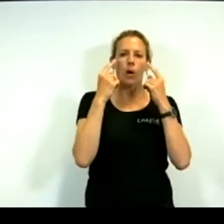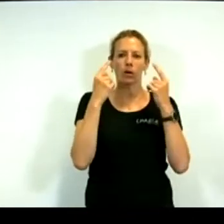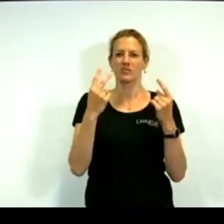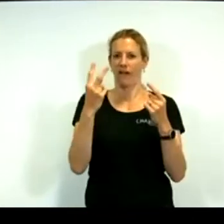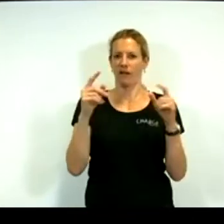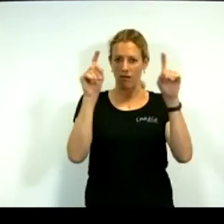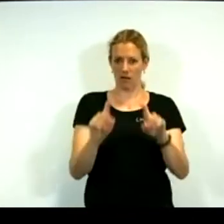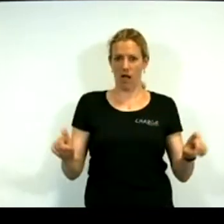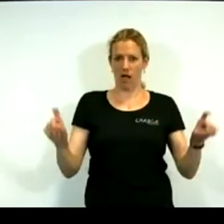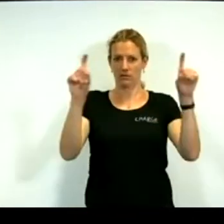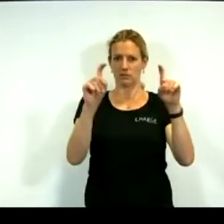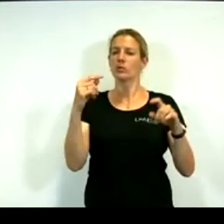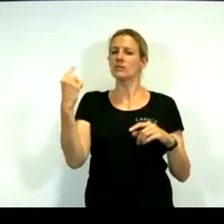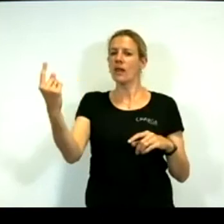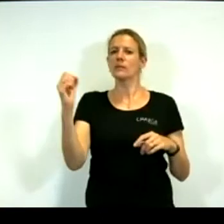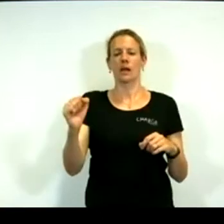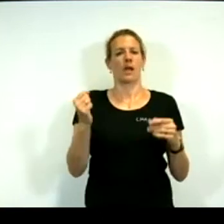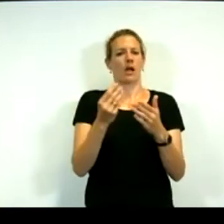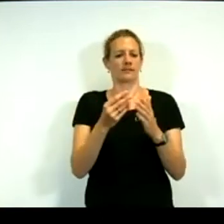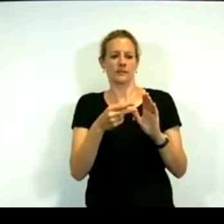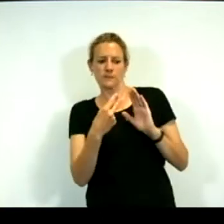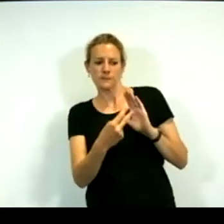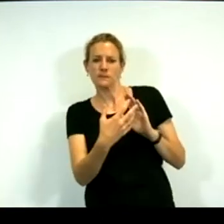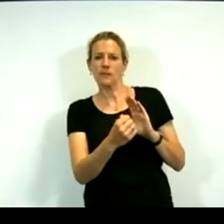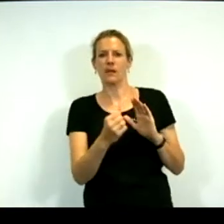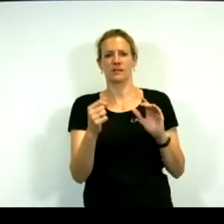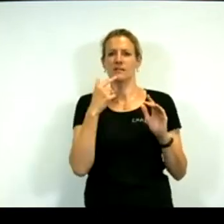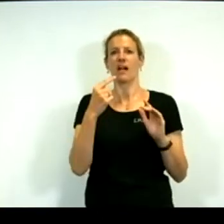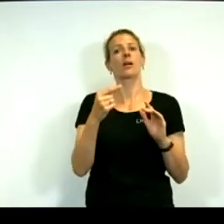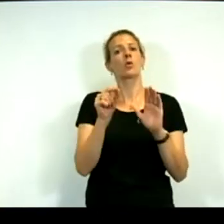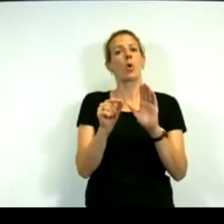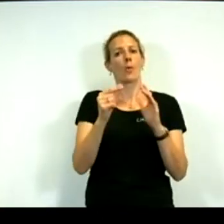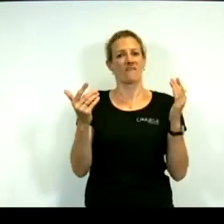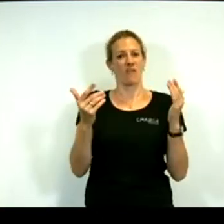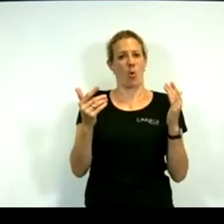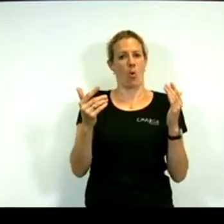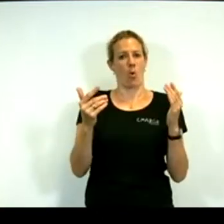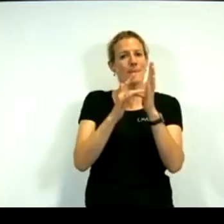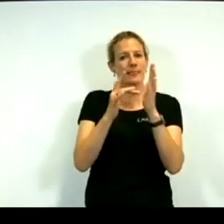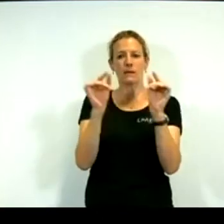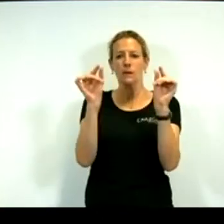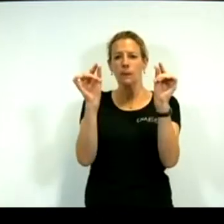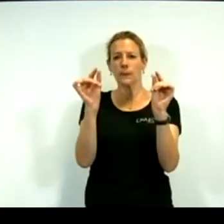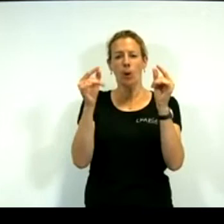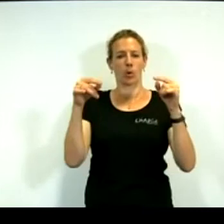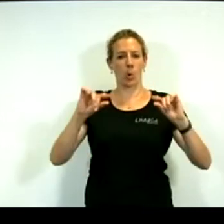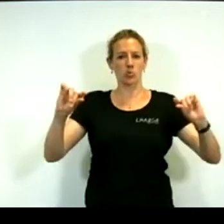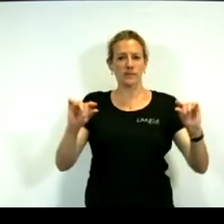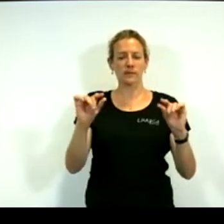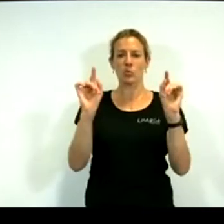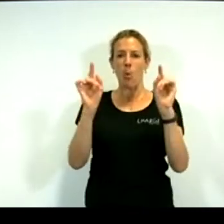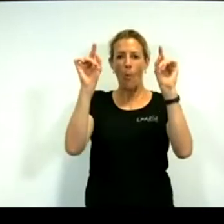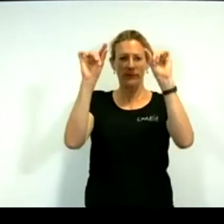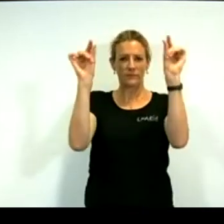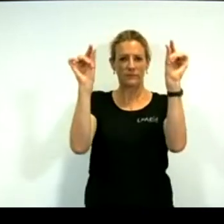is on the retina. Is it like in the middle? Is it right at the very bottom? And you mentioned a couple of small colobomas,